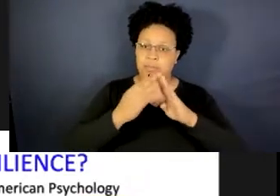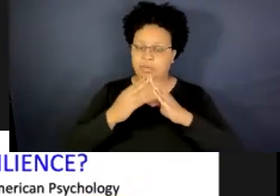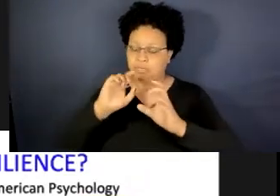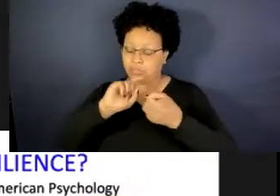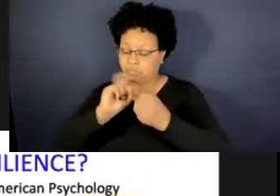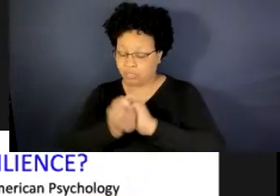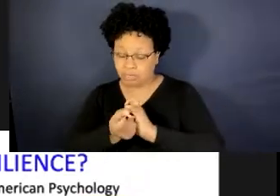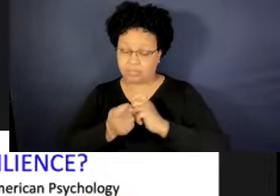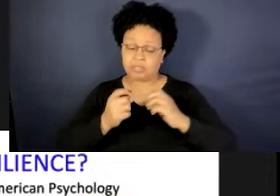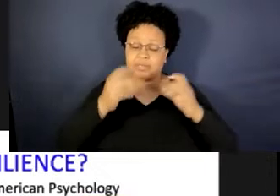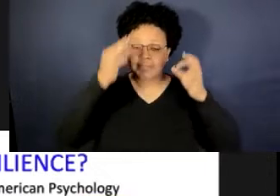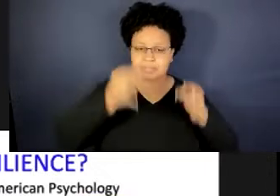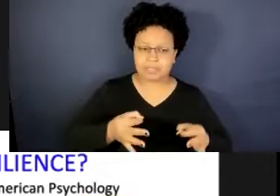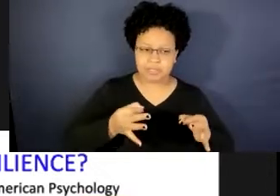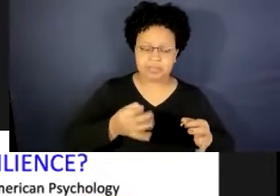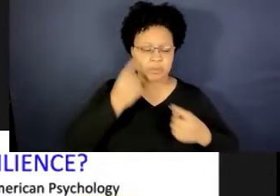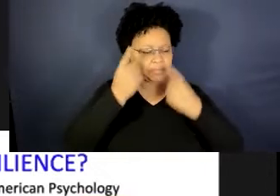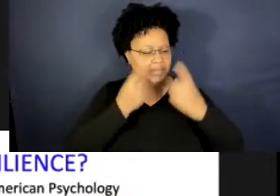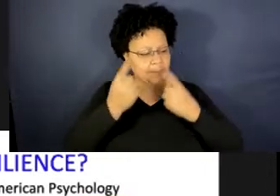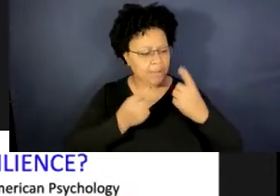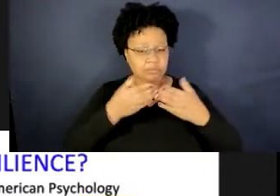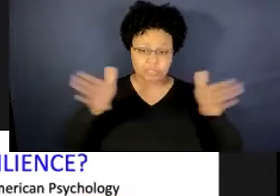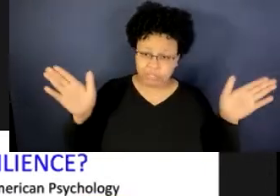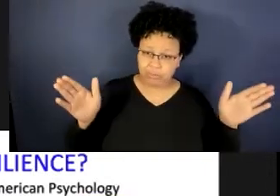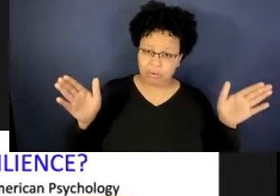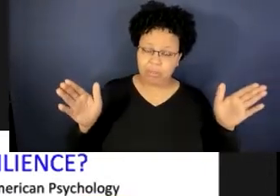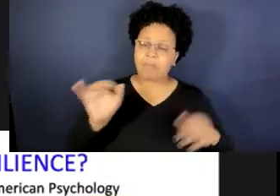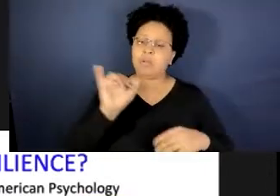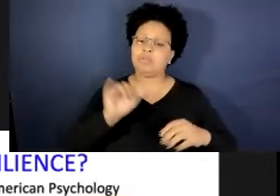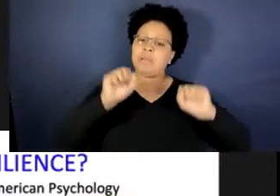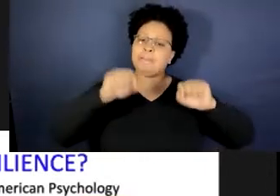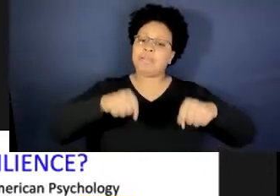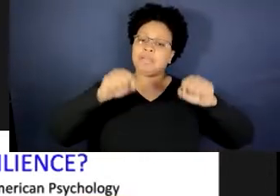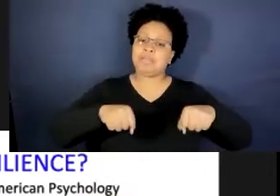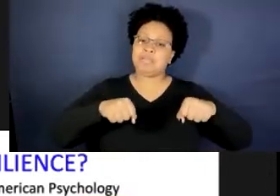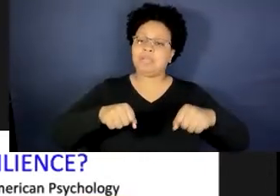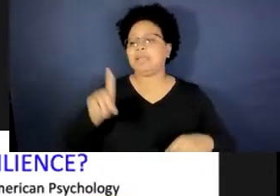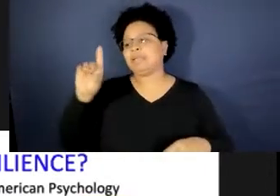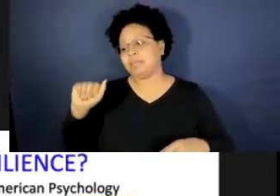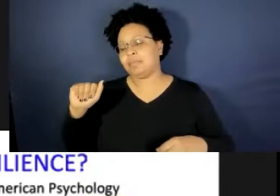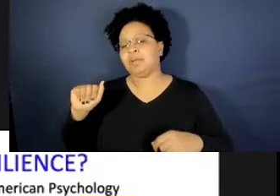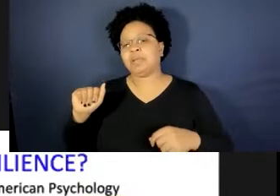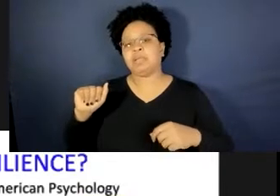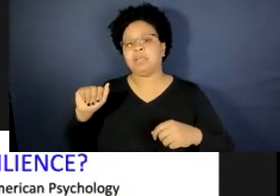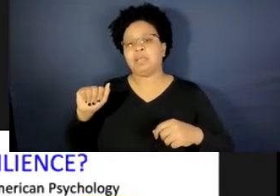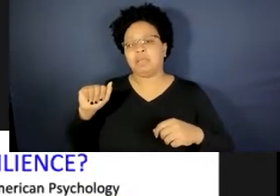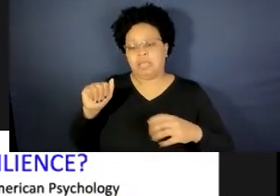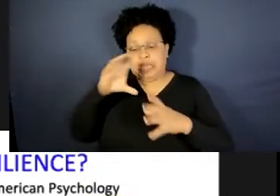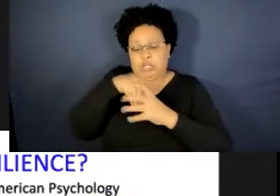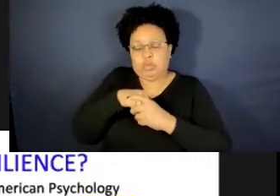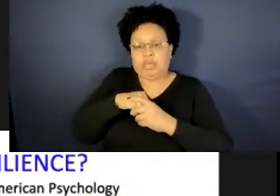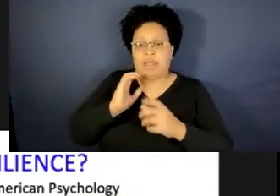at just in general, but we're looking at the ability and disabilities of our families. I am